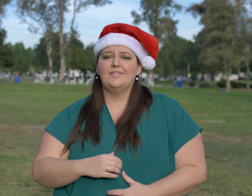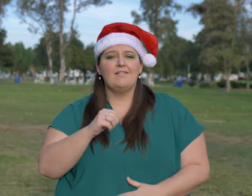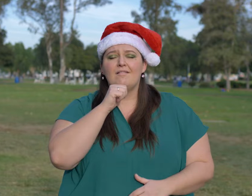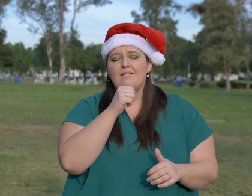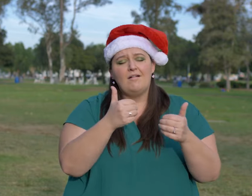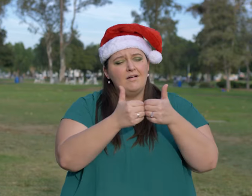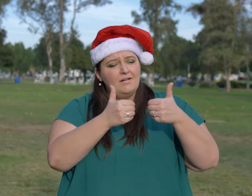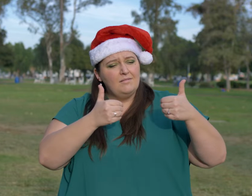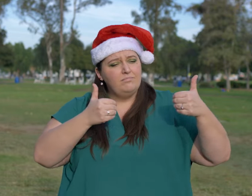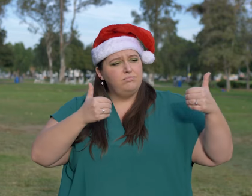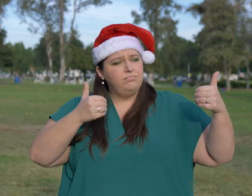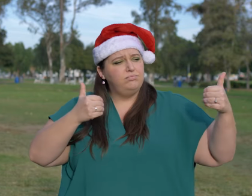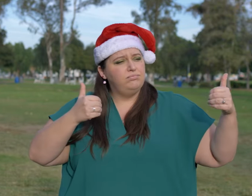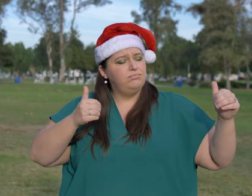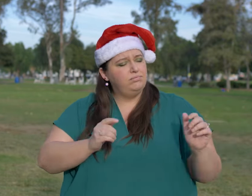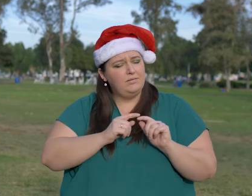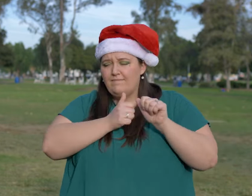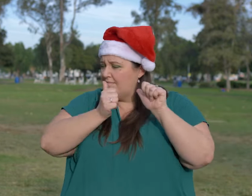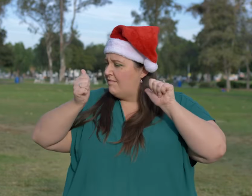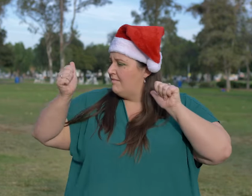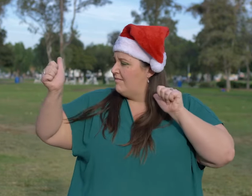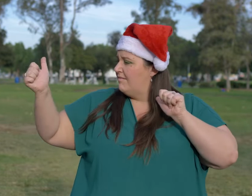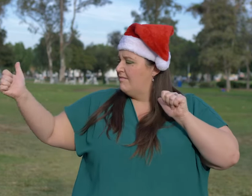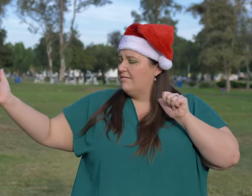So very far away.